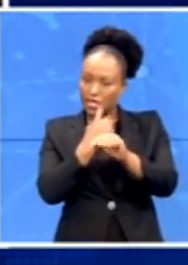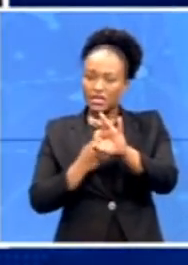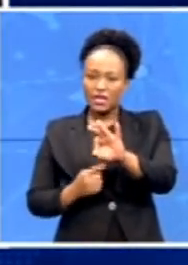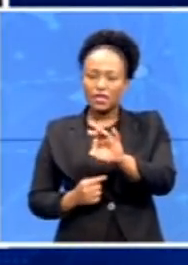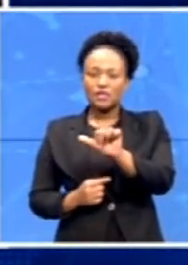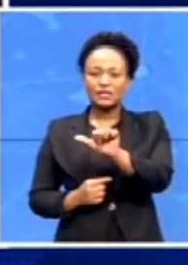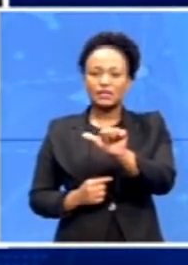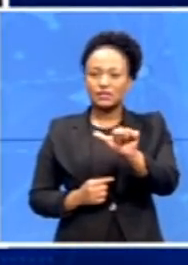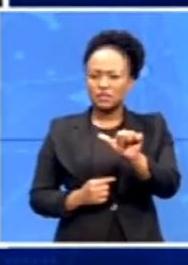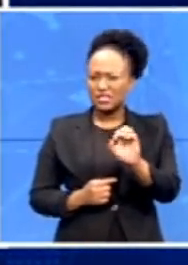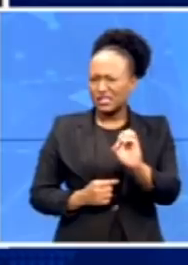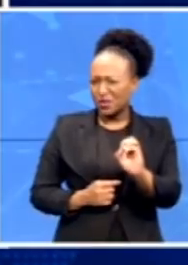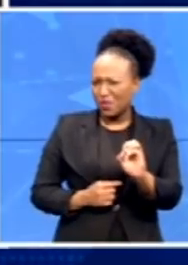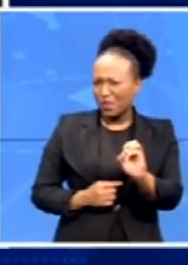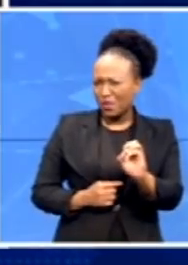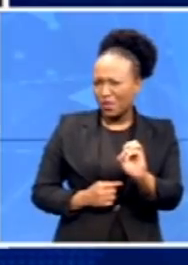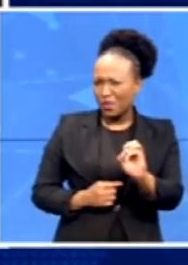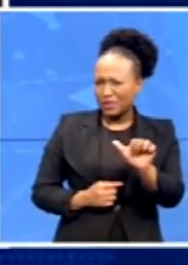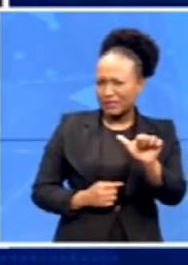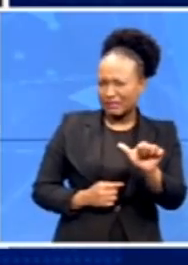6. Thank you.